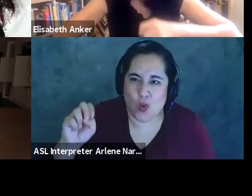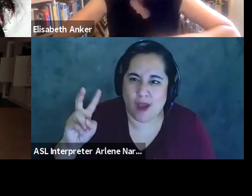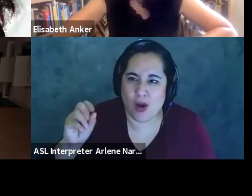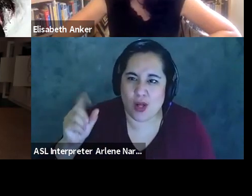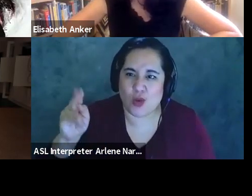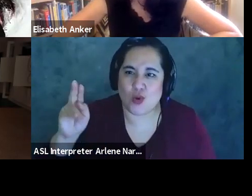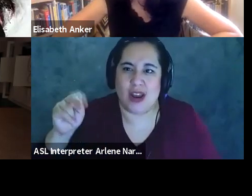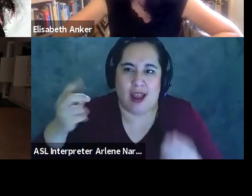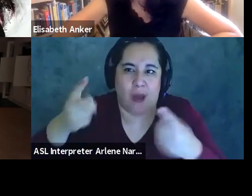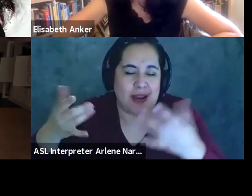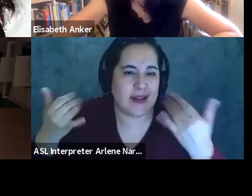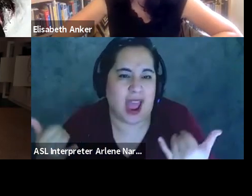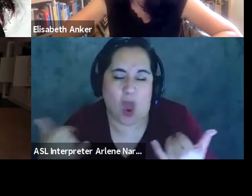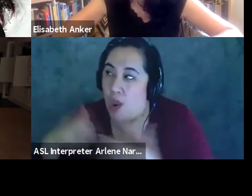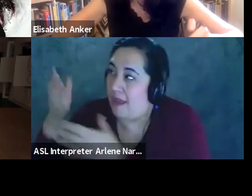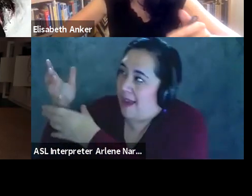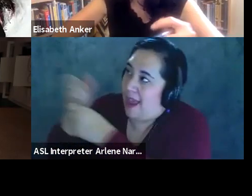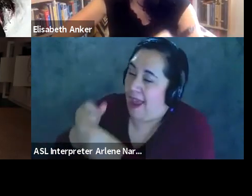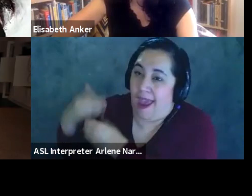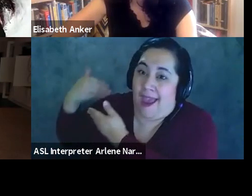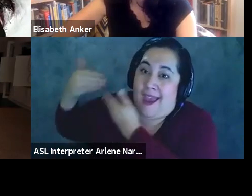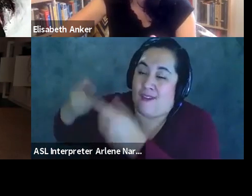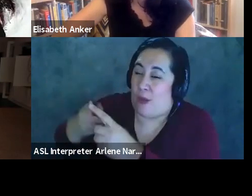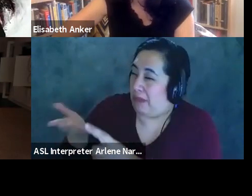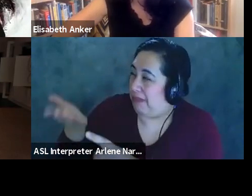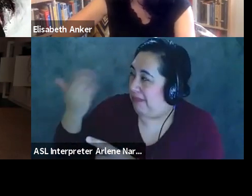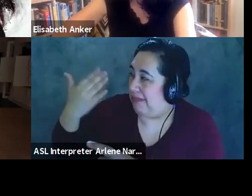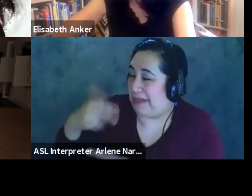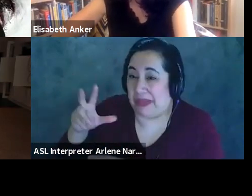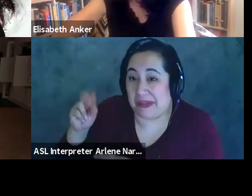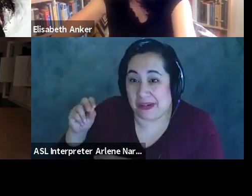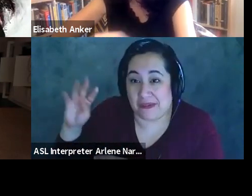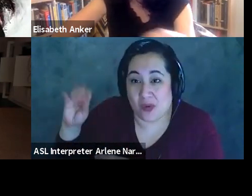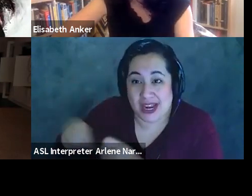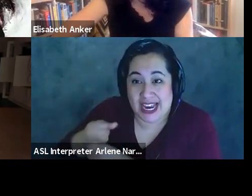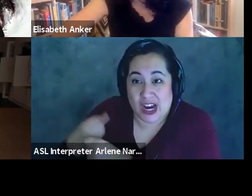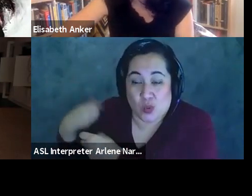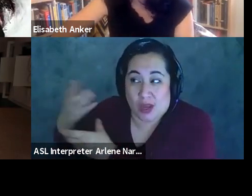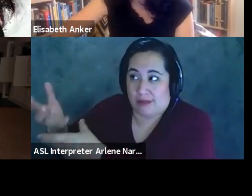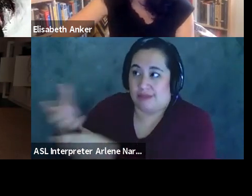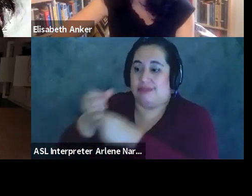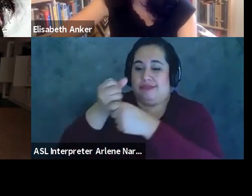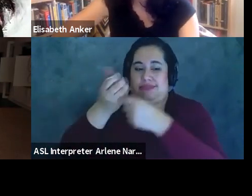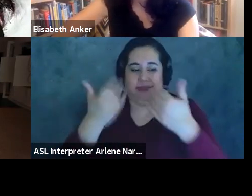the effect of which we've inherited from the last 30 or 40 years, right?